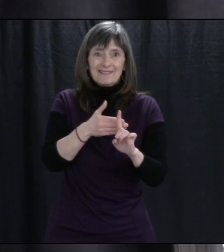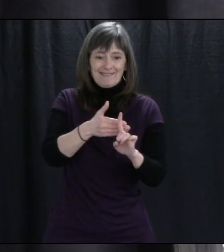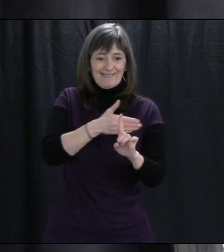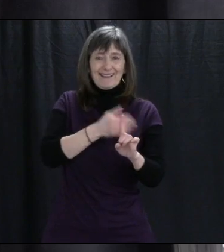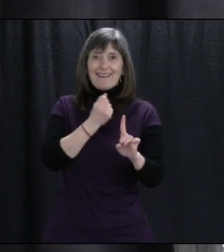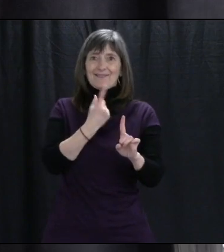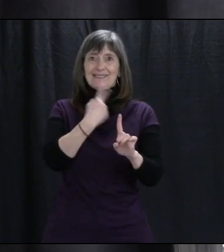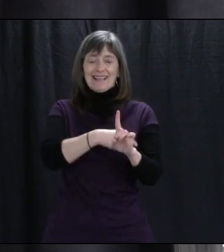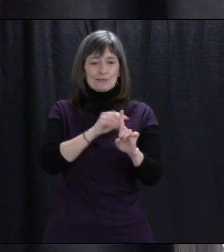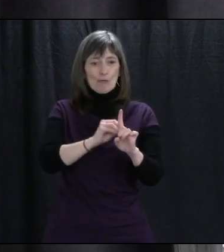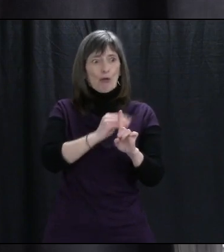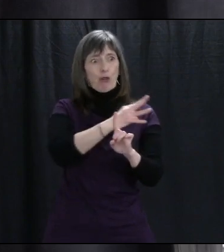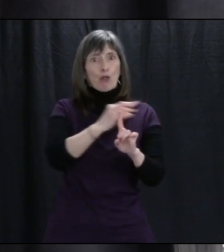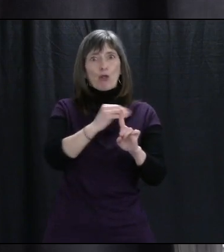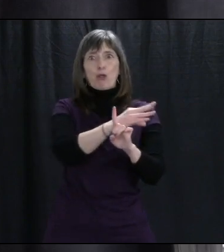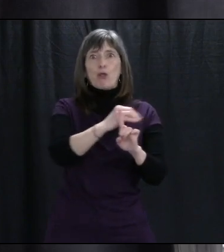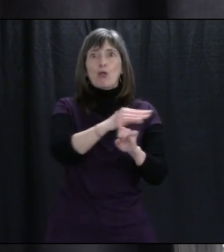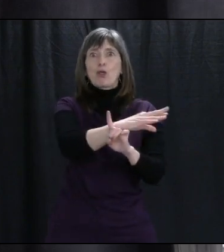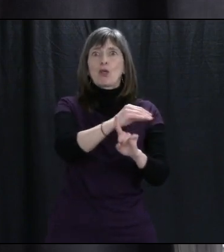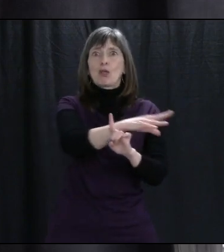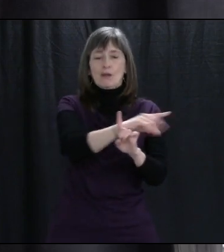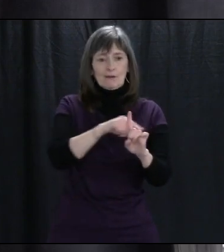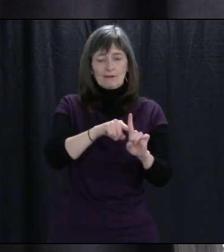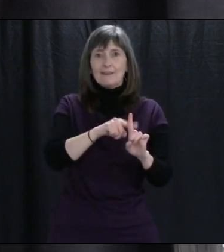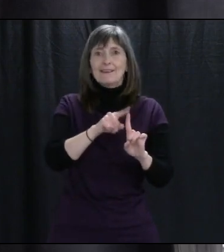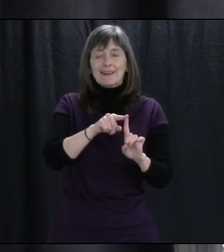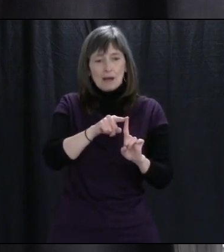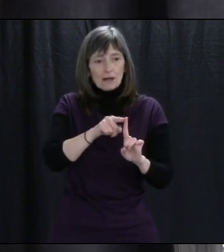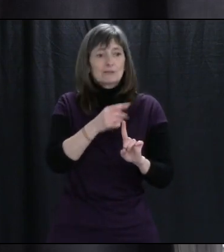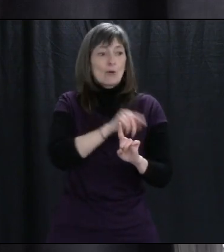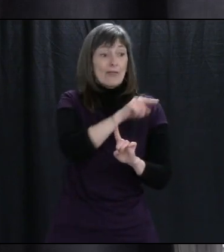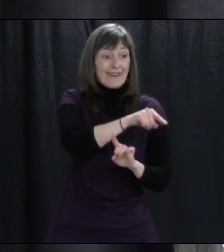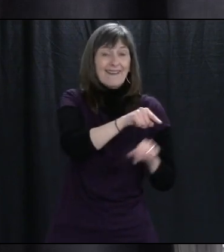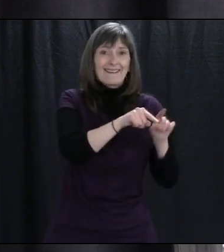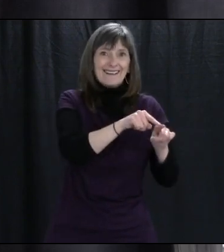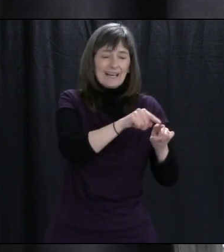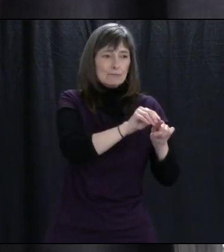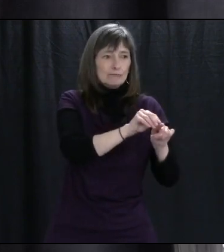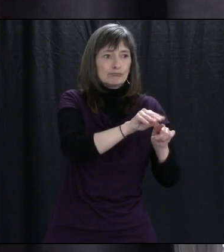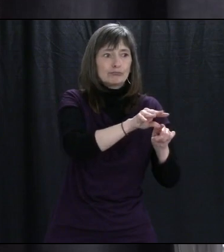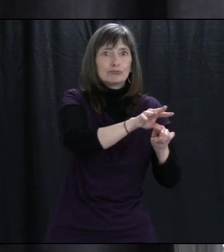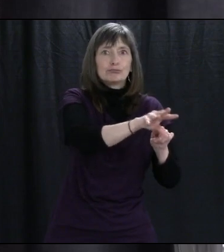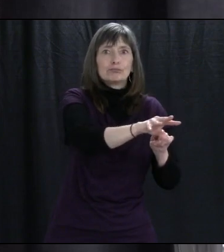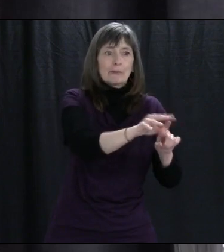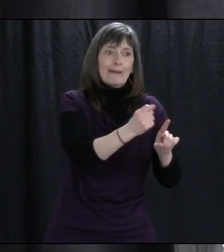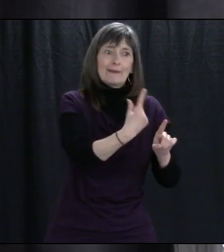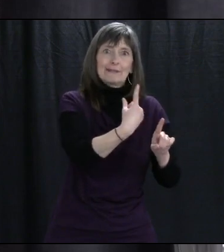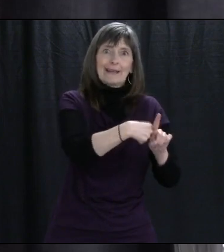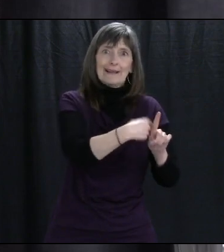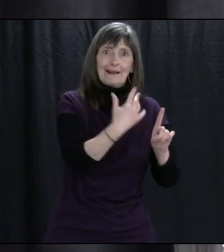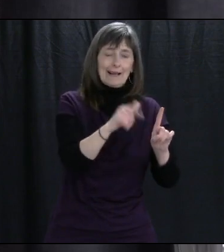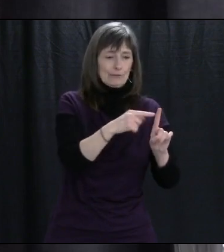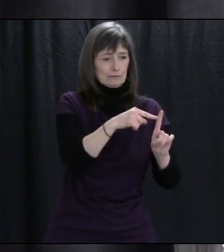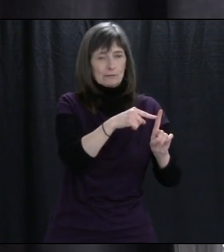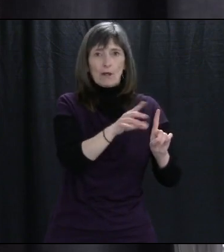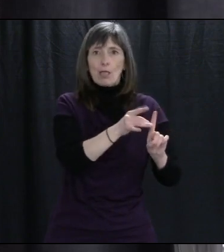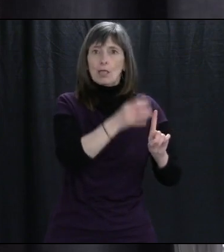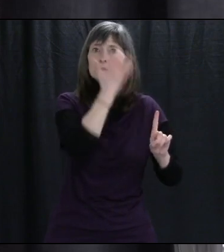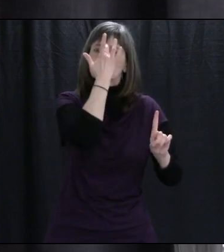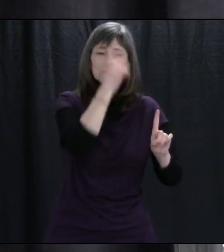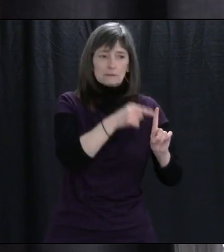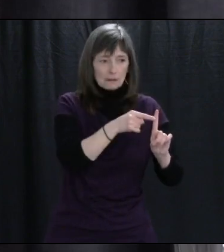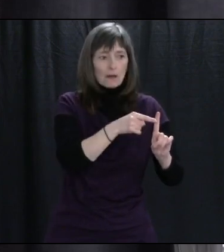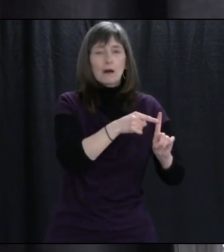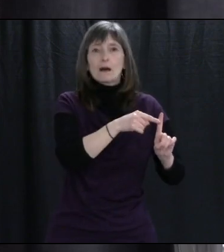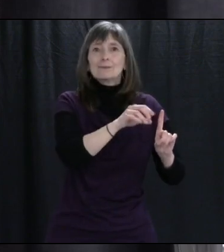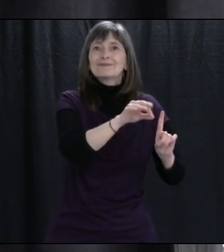minimum. You will see those numbers continue to rise slowly, almost inevitably to some extent,